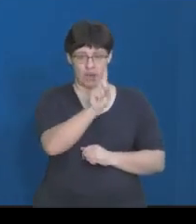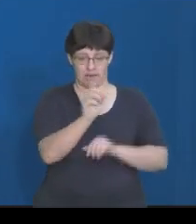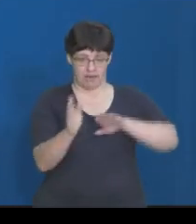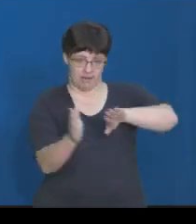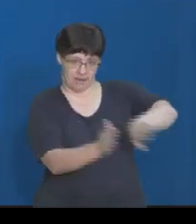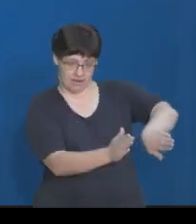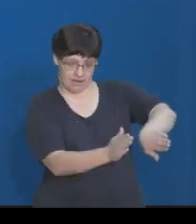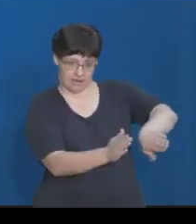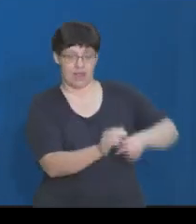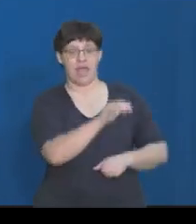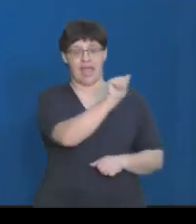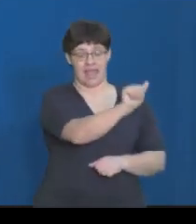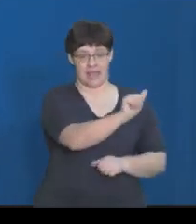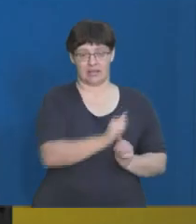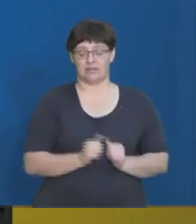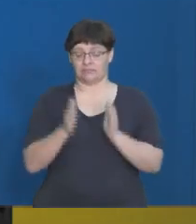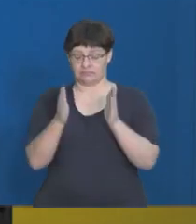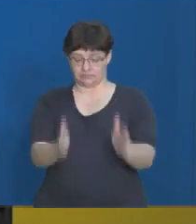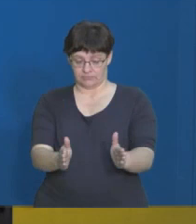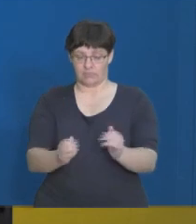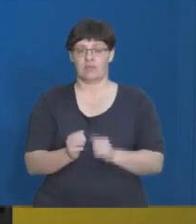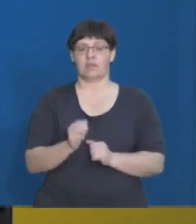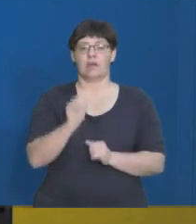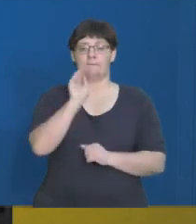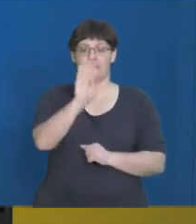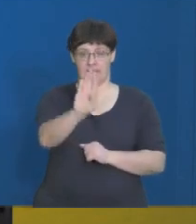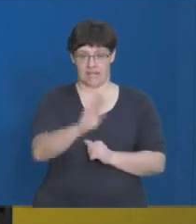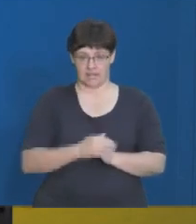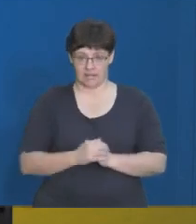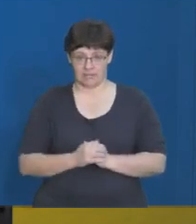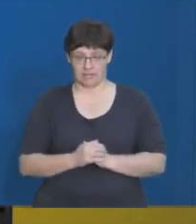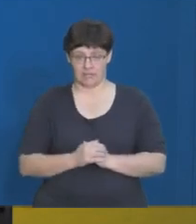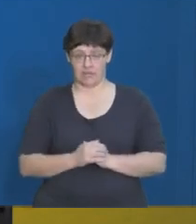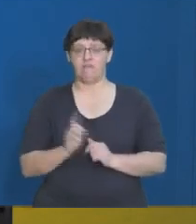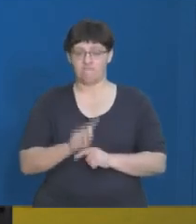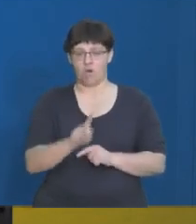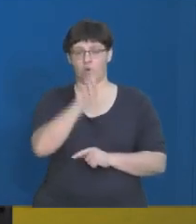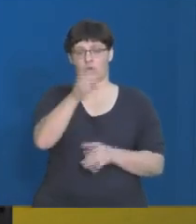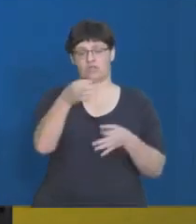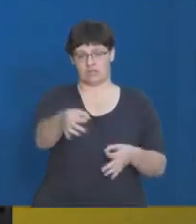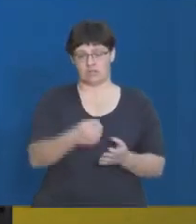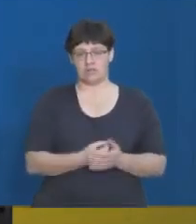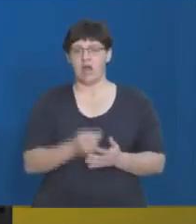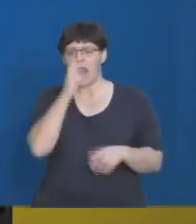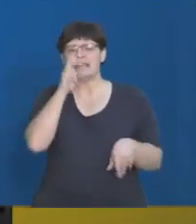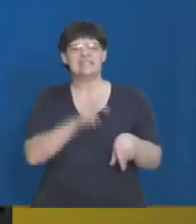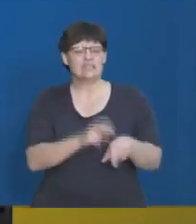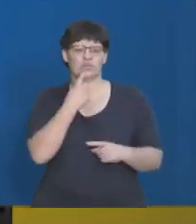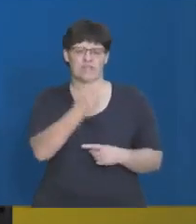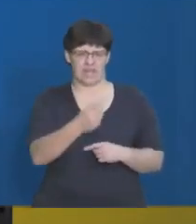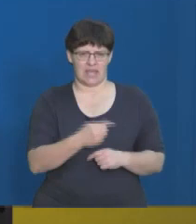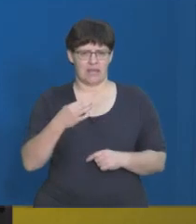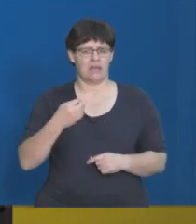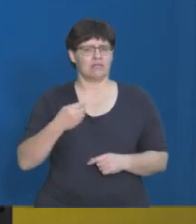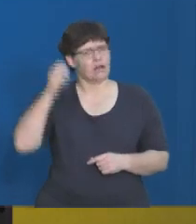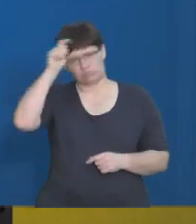That was our section A. Now we are moving on to section B of the question paper. Right, I need to state to you, boys